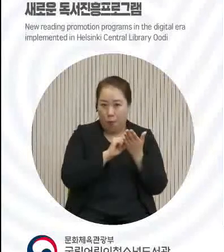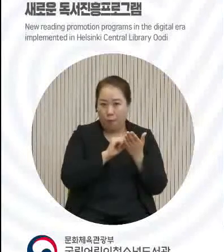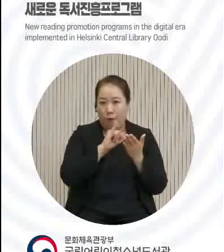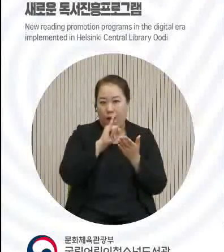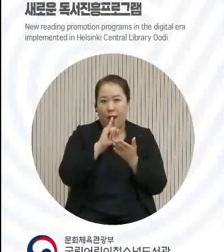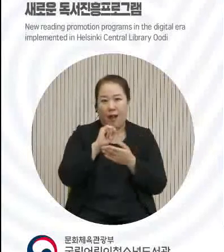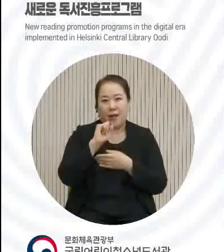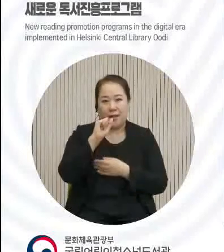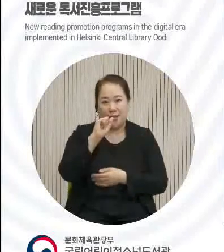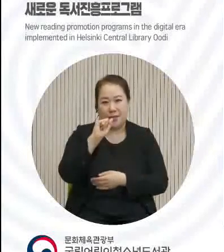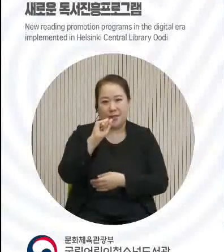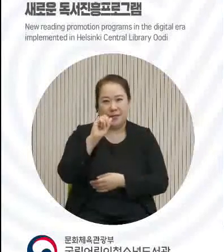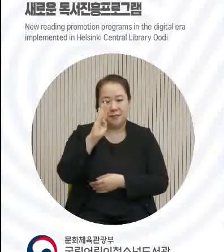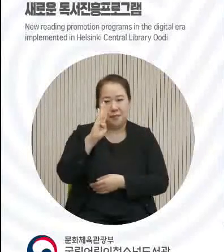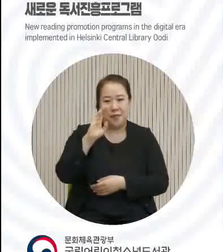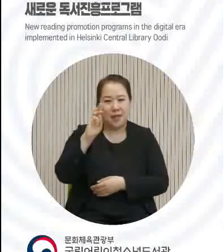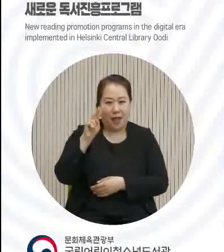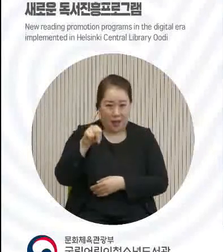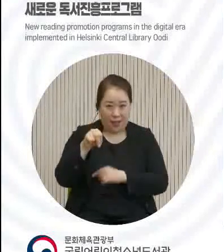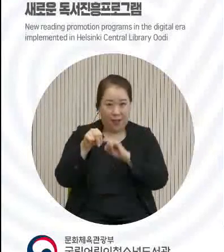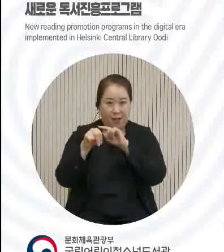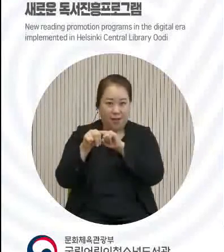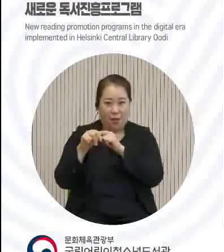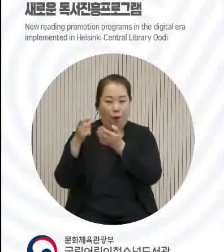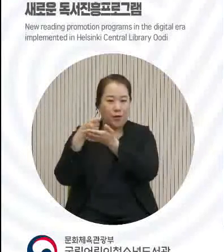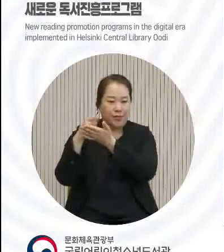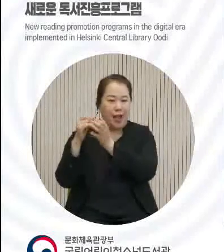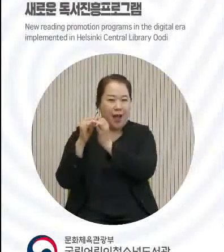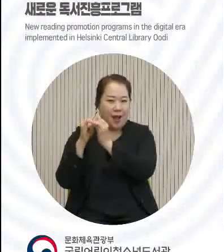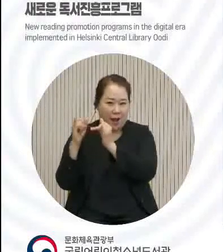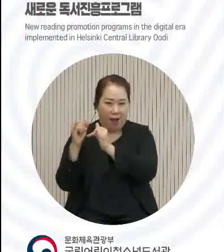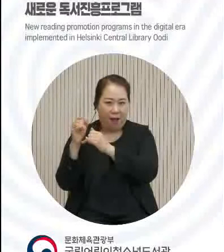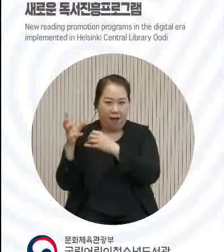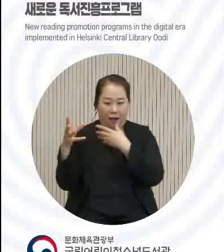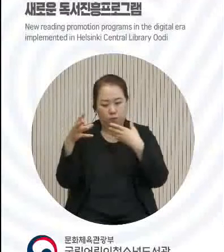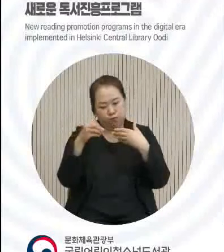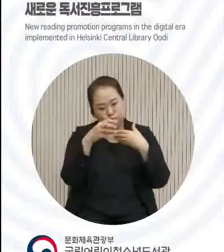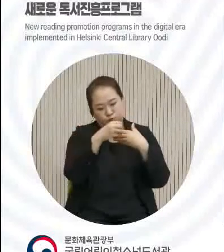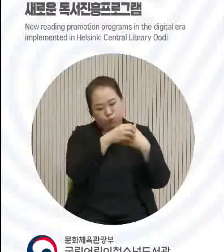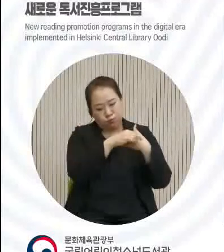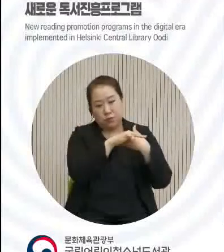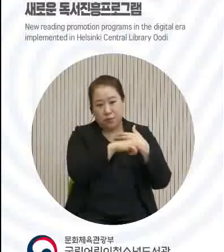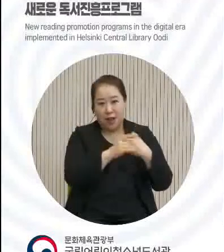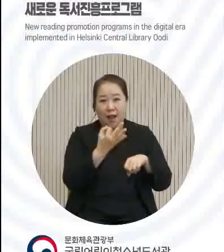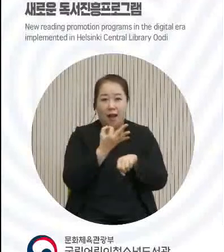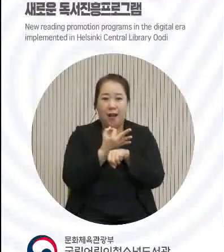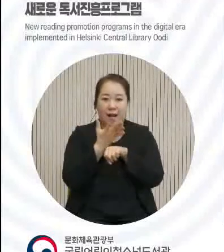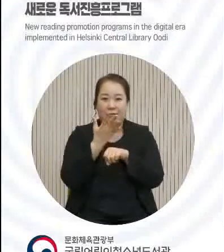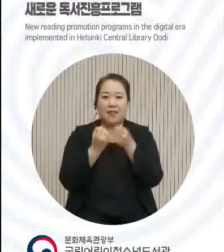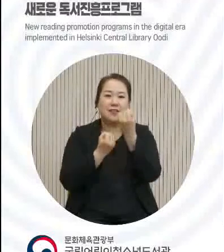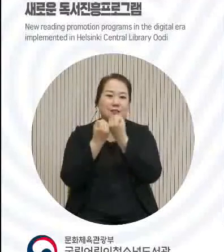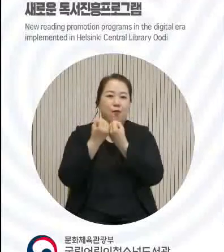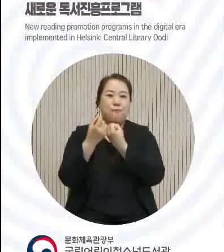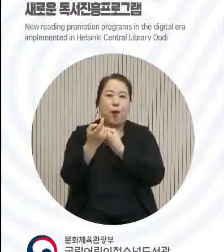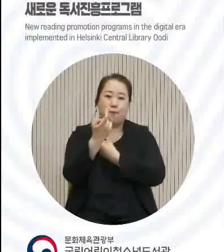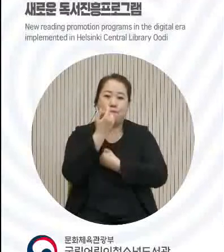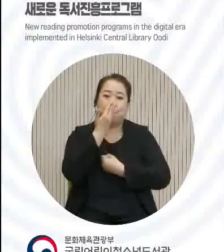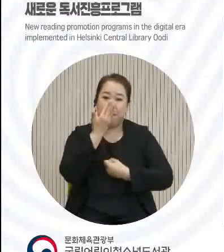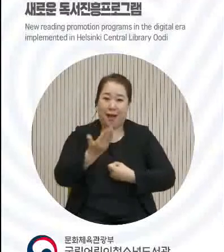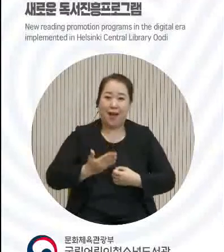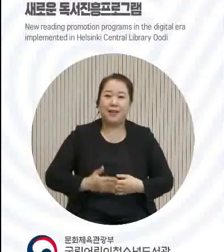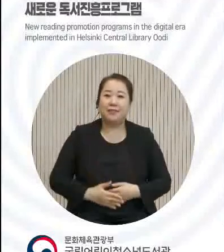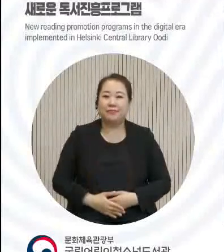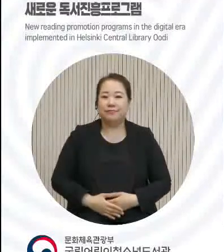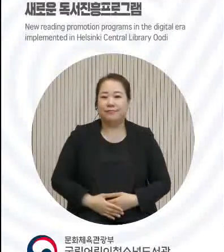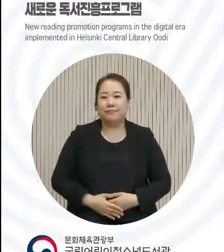ISBN number. Also, a short introduction to graphic design should be given. At least the instructors have